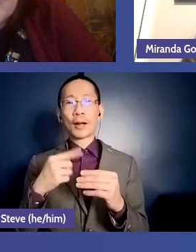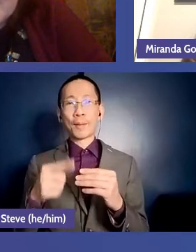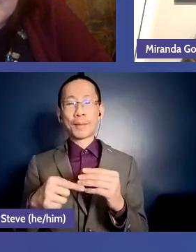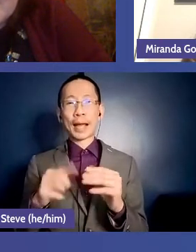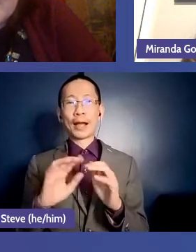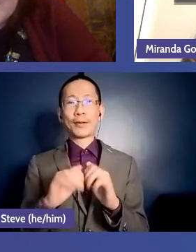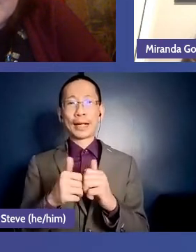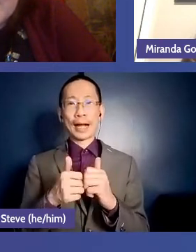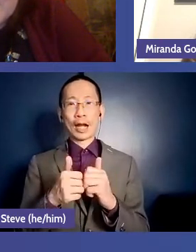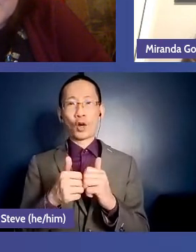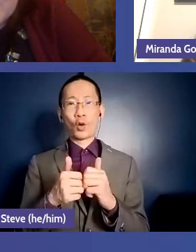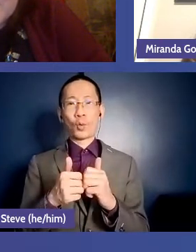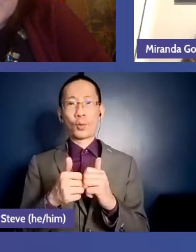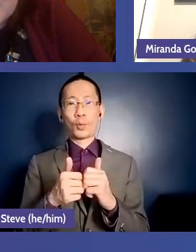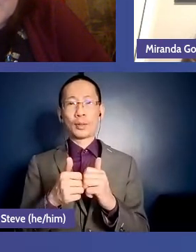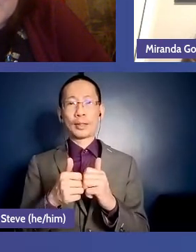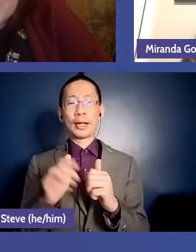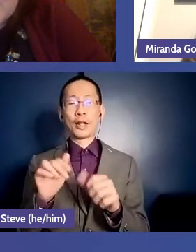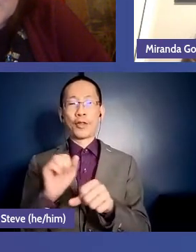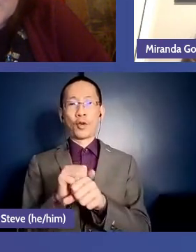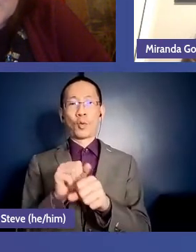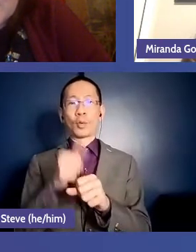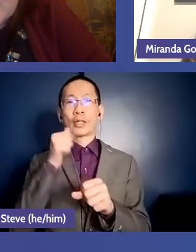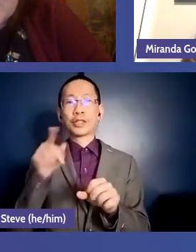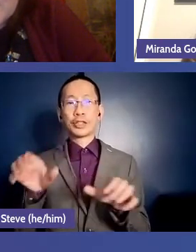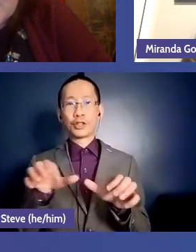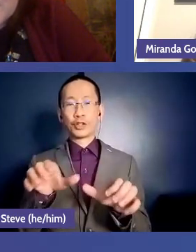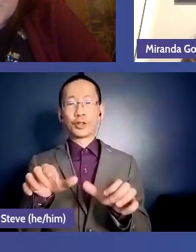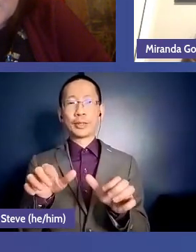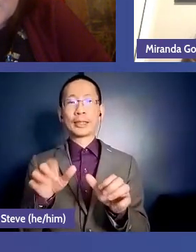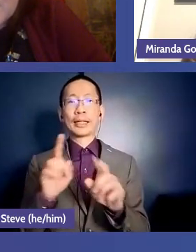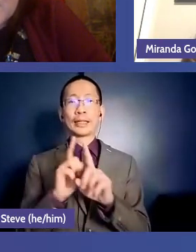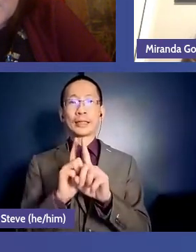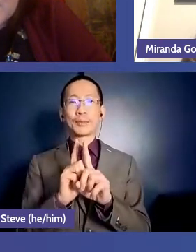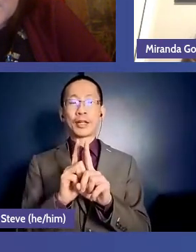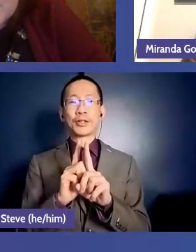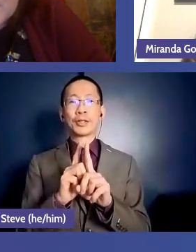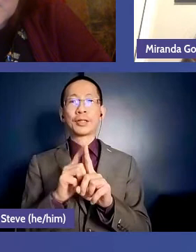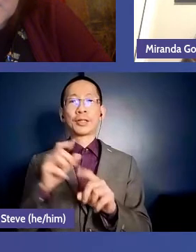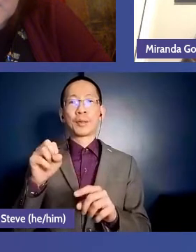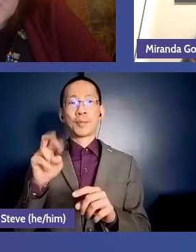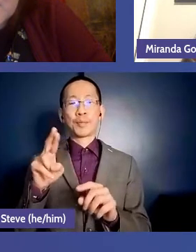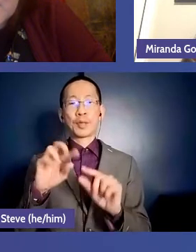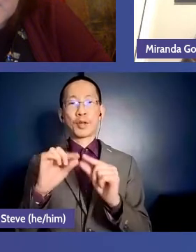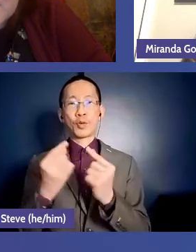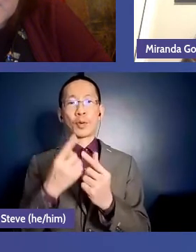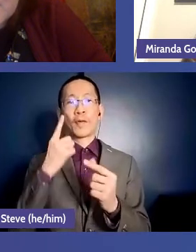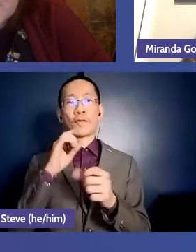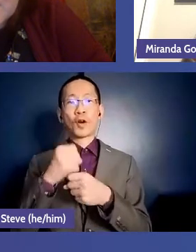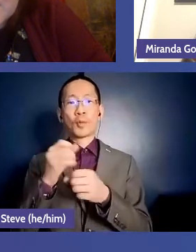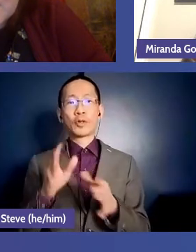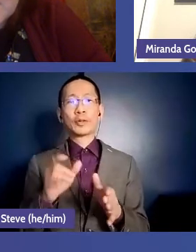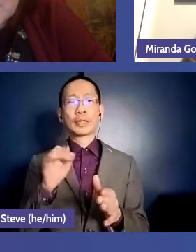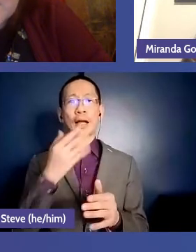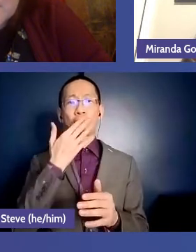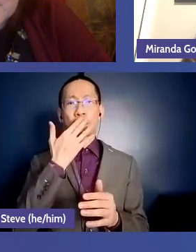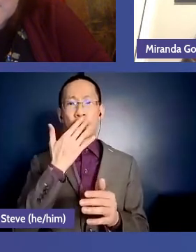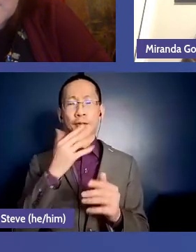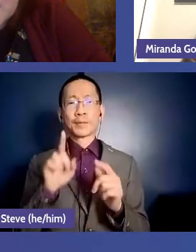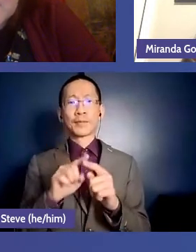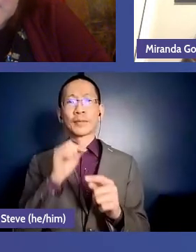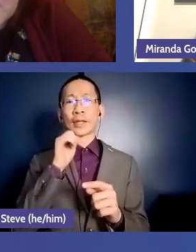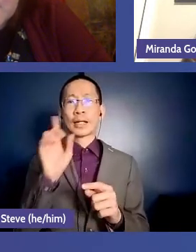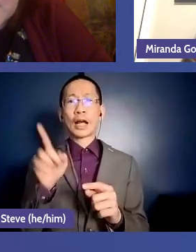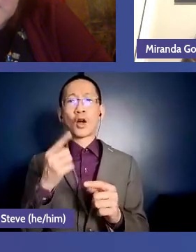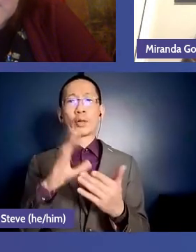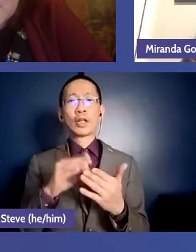how the work that she's doing in this mentorship, this peer group for producers of color, like, you know, not only